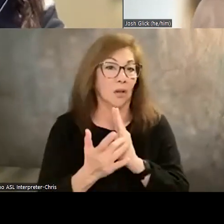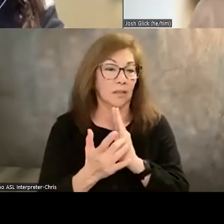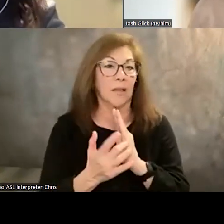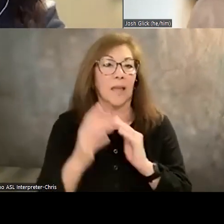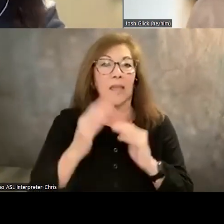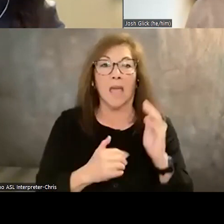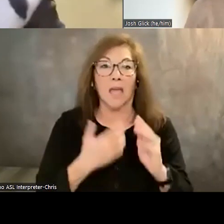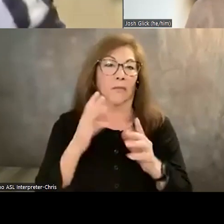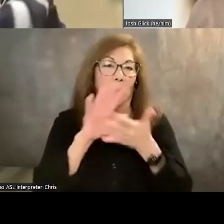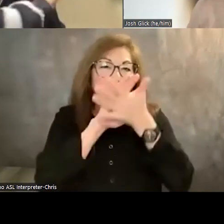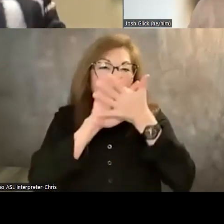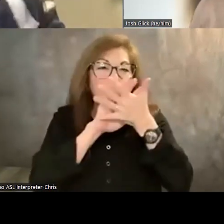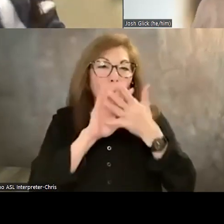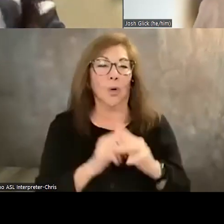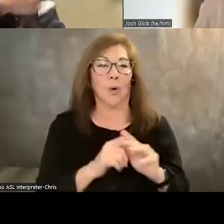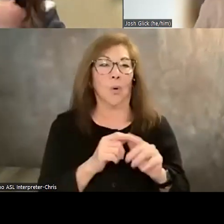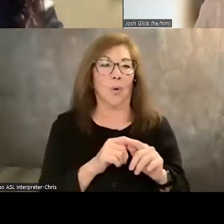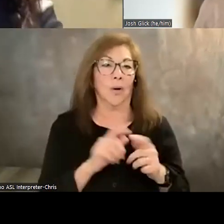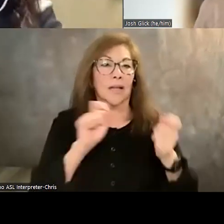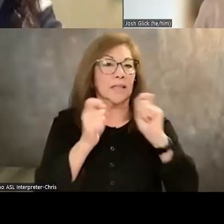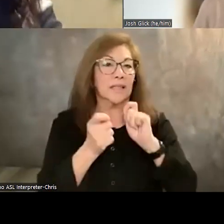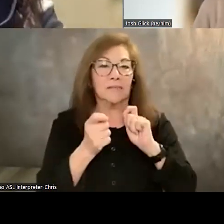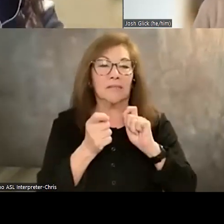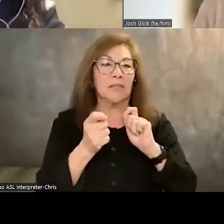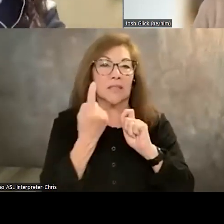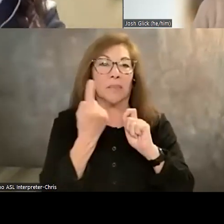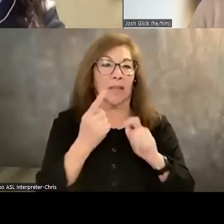if we blurred or if we rotoscoped or did something else.